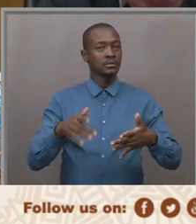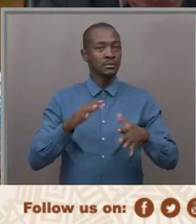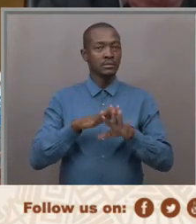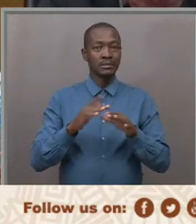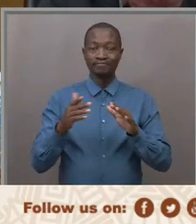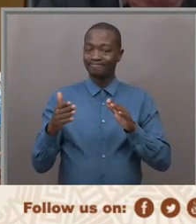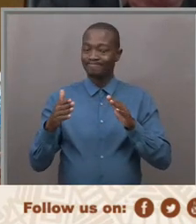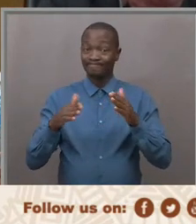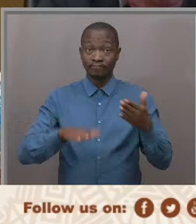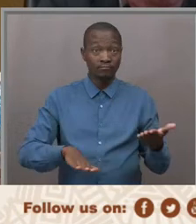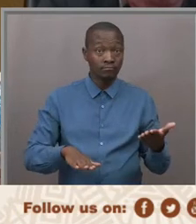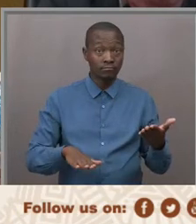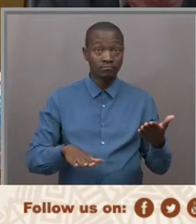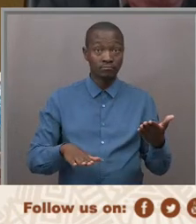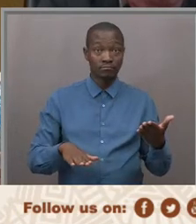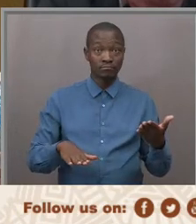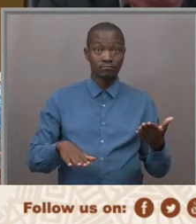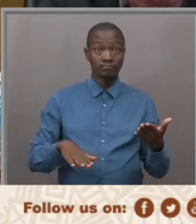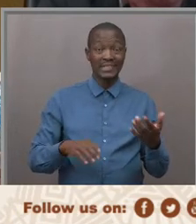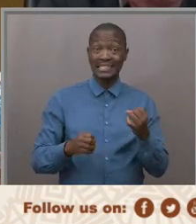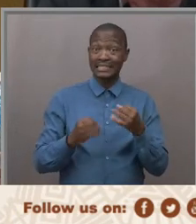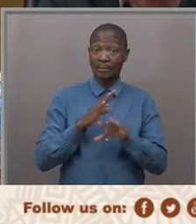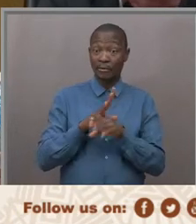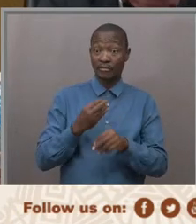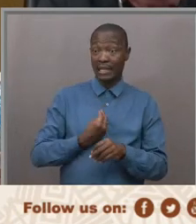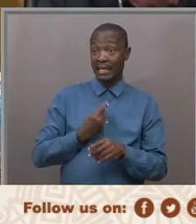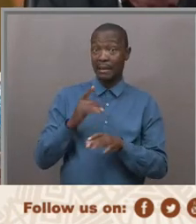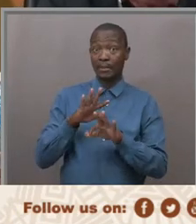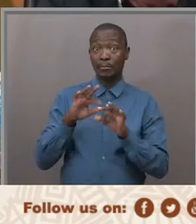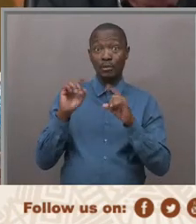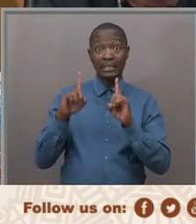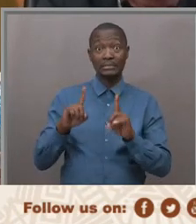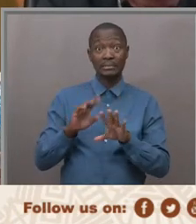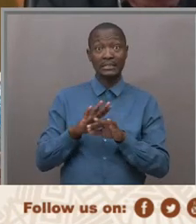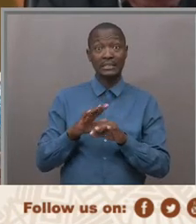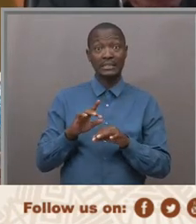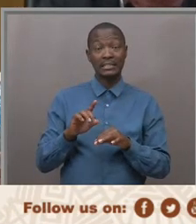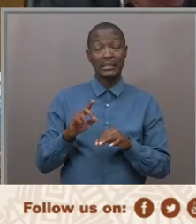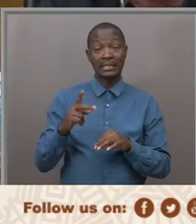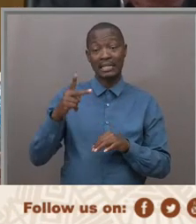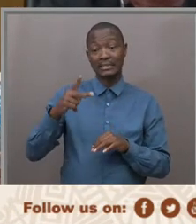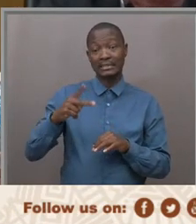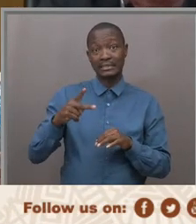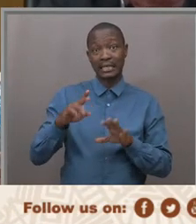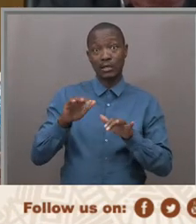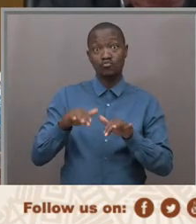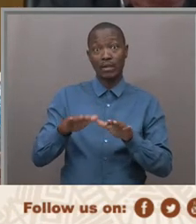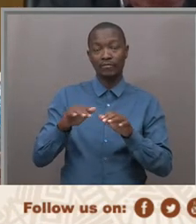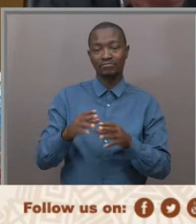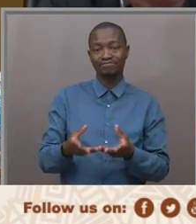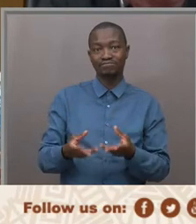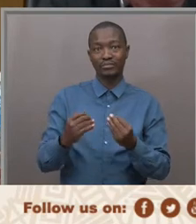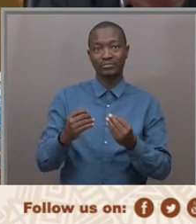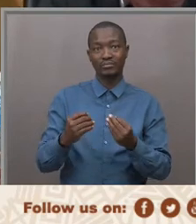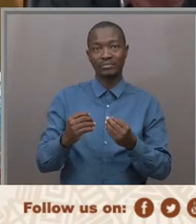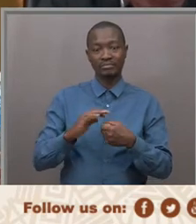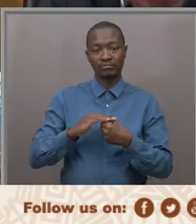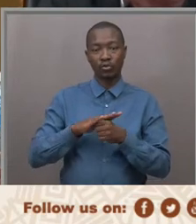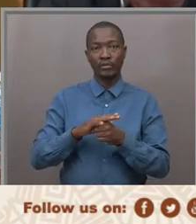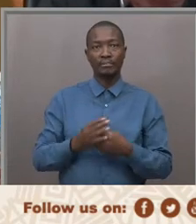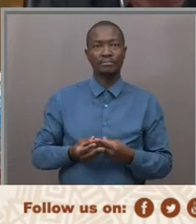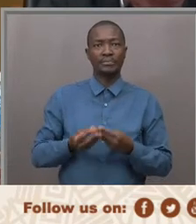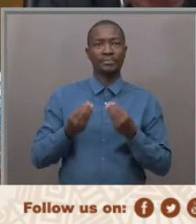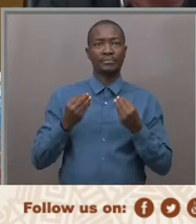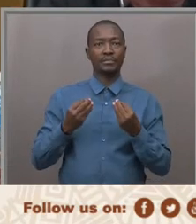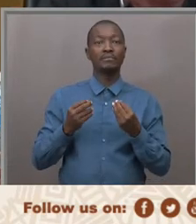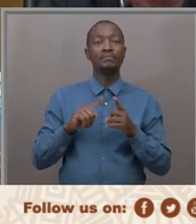on. Some of the young people, especially during the second wave, contracted coronavirus, but